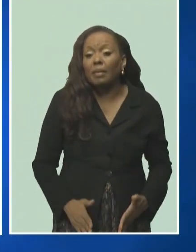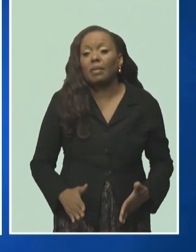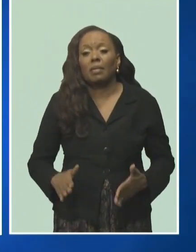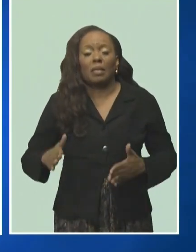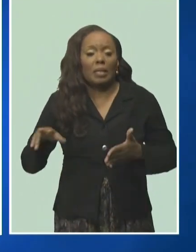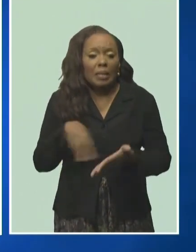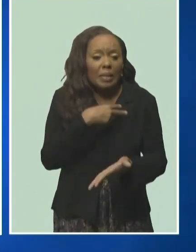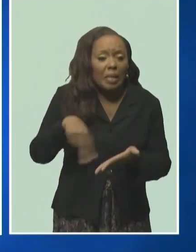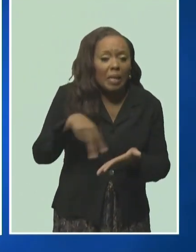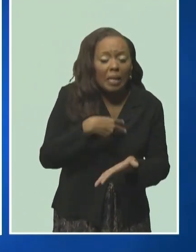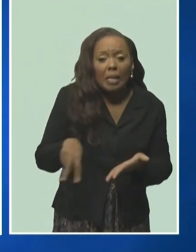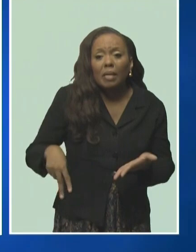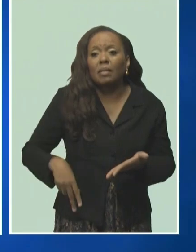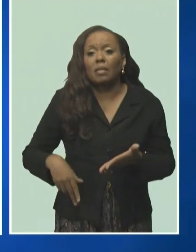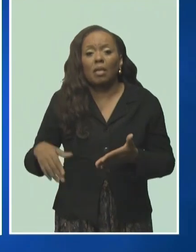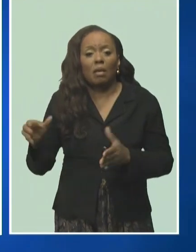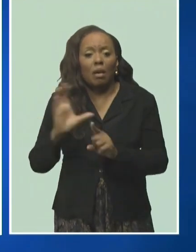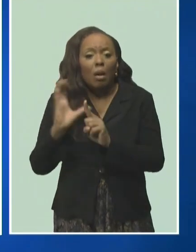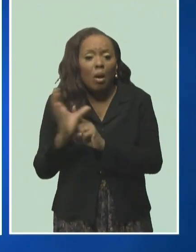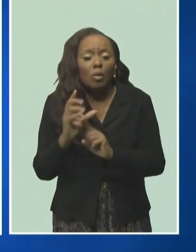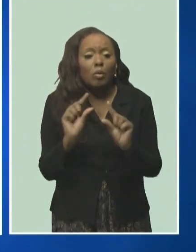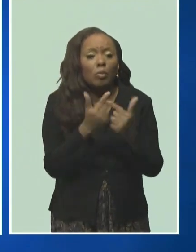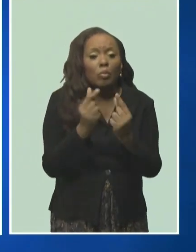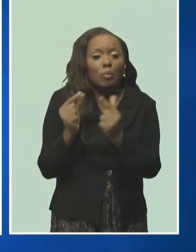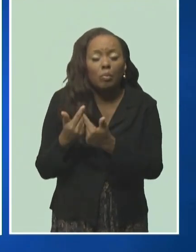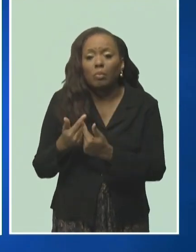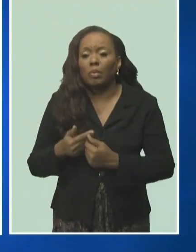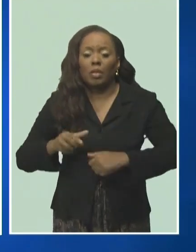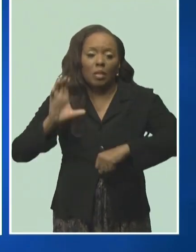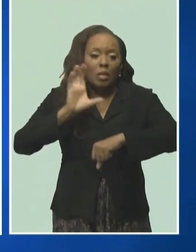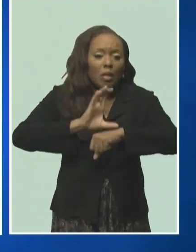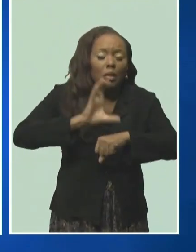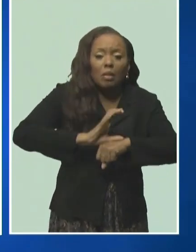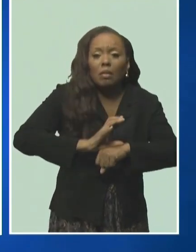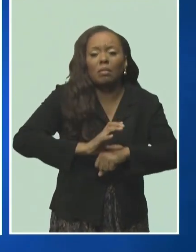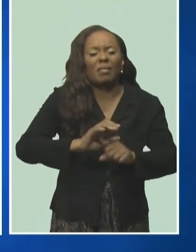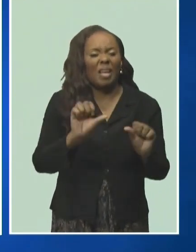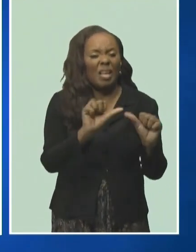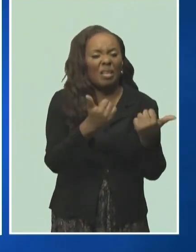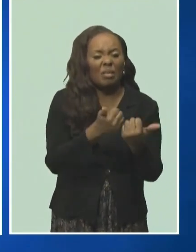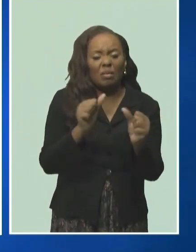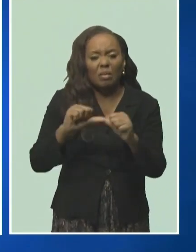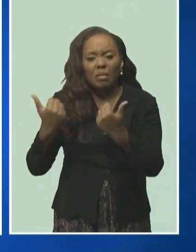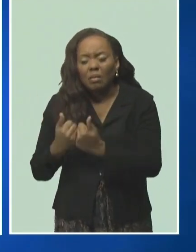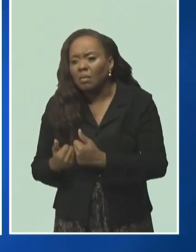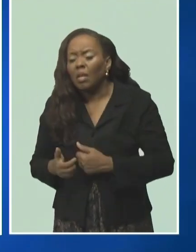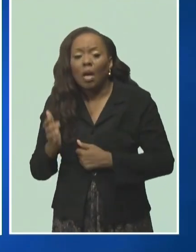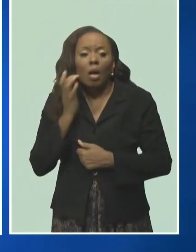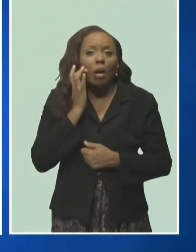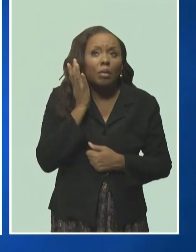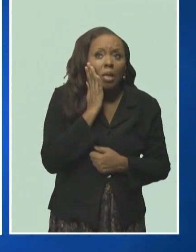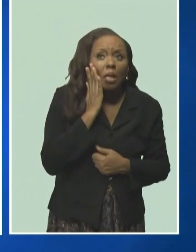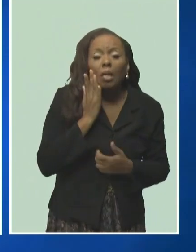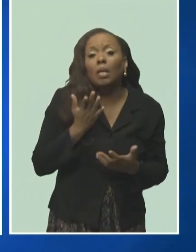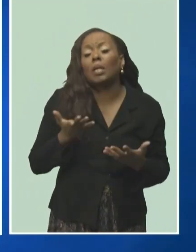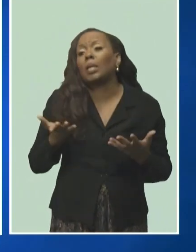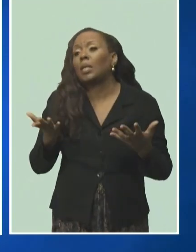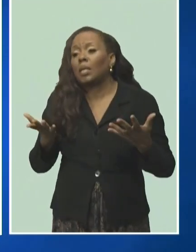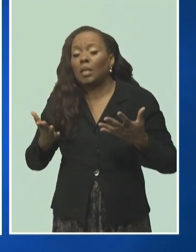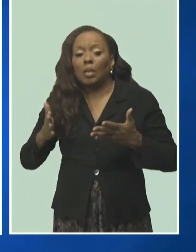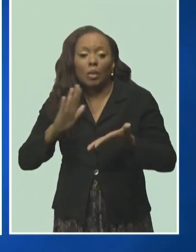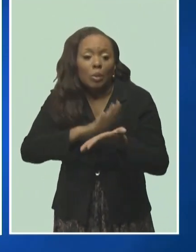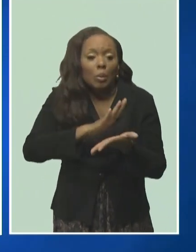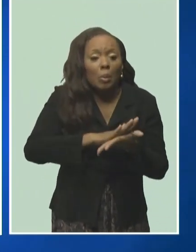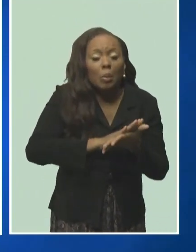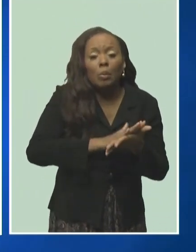and dance from cultural groups, from churches, from other associations, from the hotel circuit, from schools and